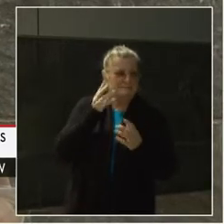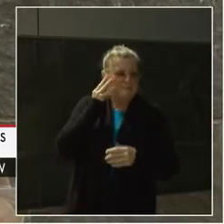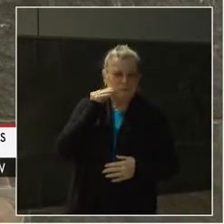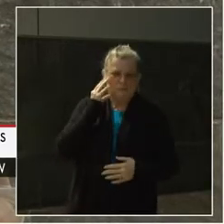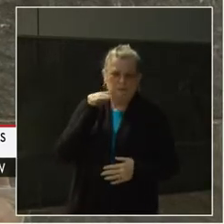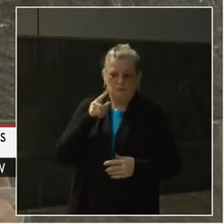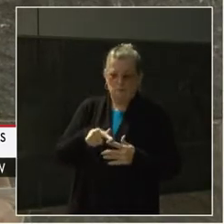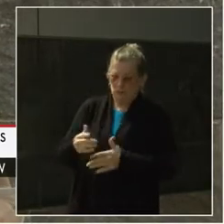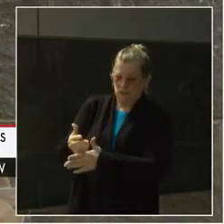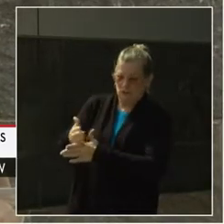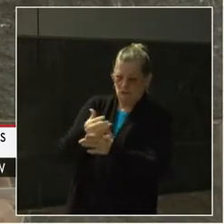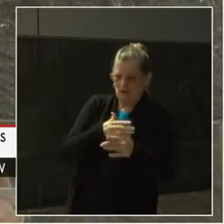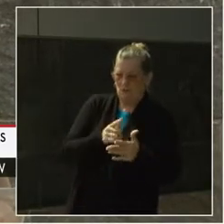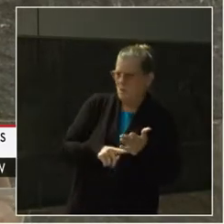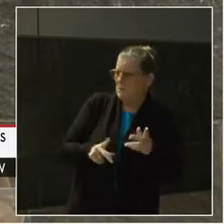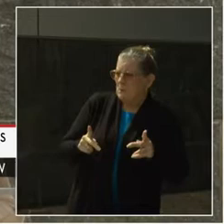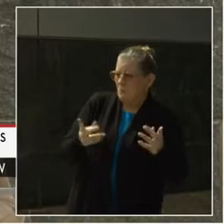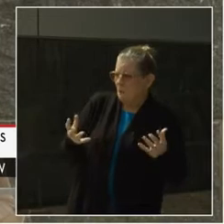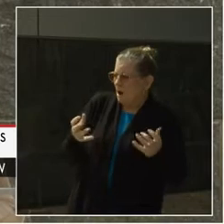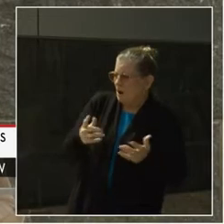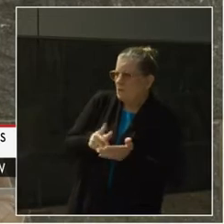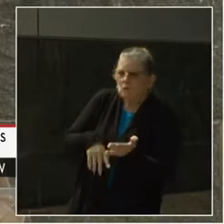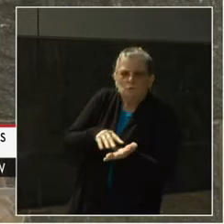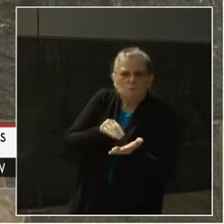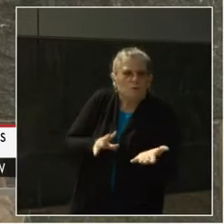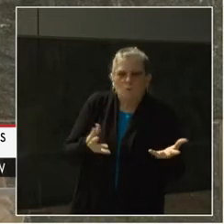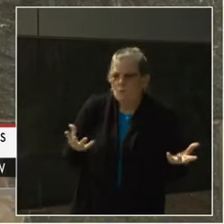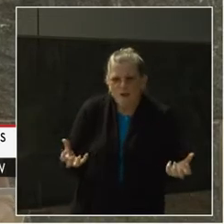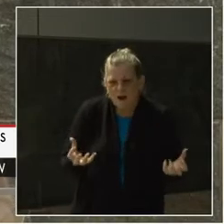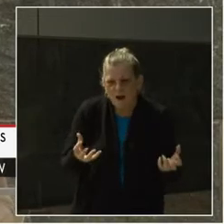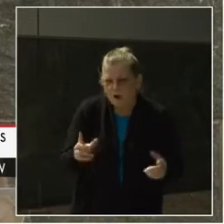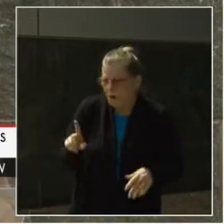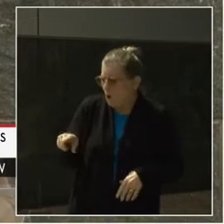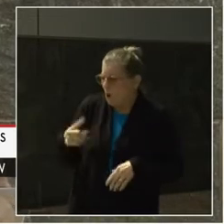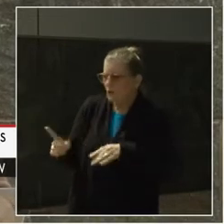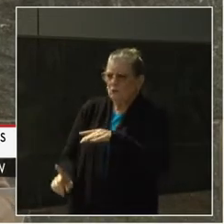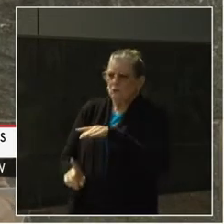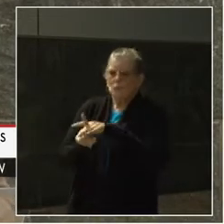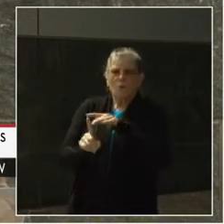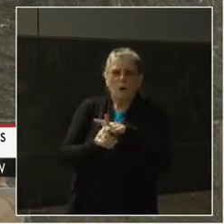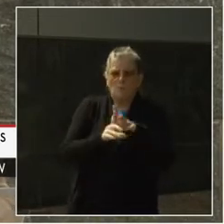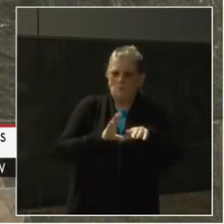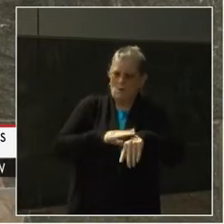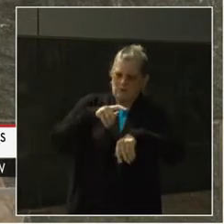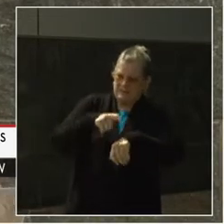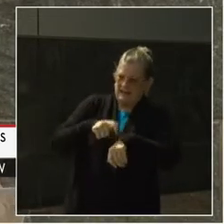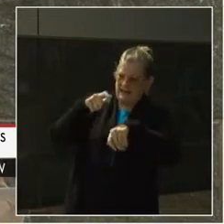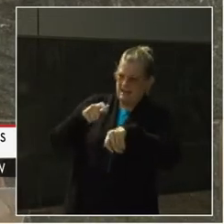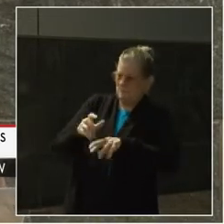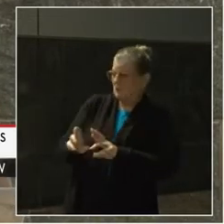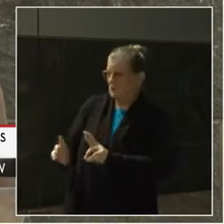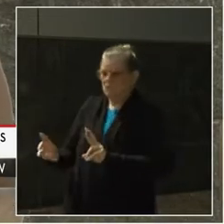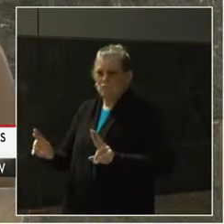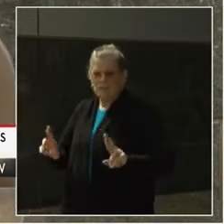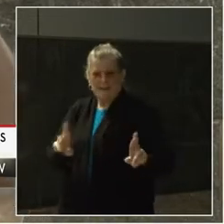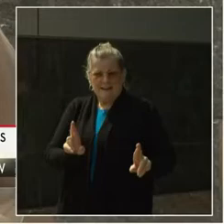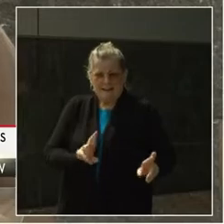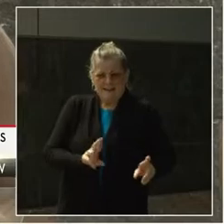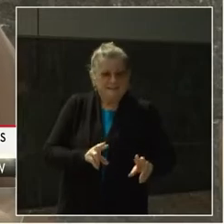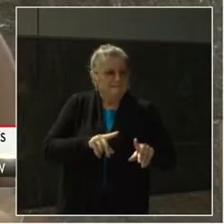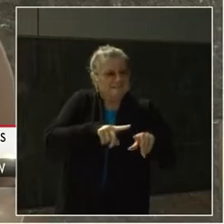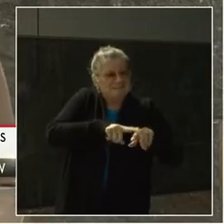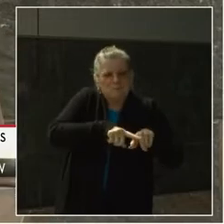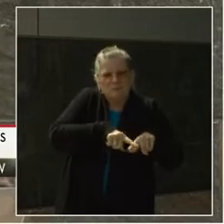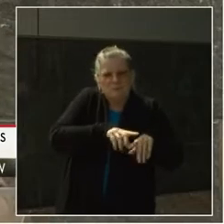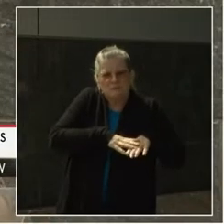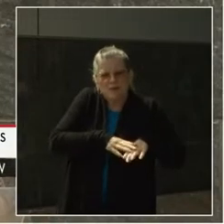to understand that they have to not only be on time and bright-eyed and bushy-tailed and accountable for their assignments,